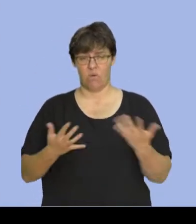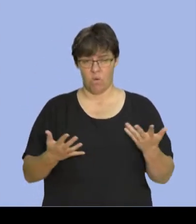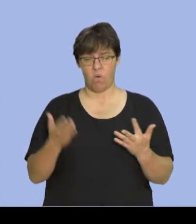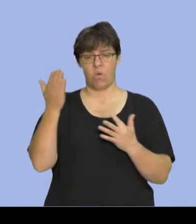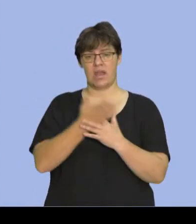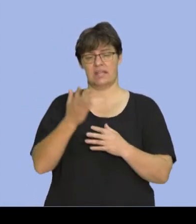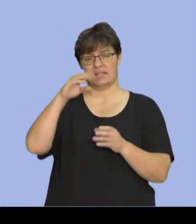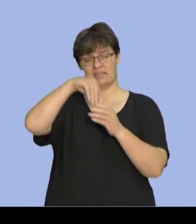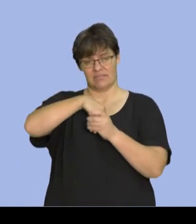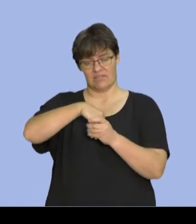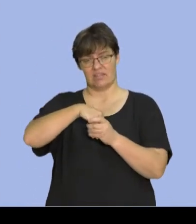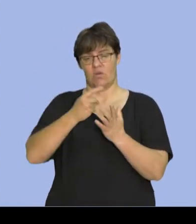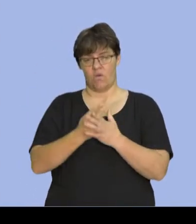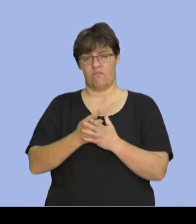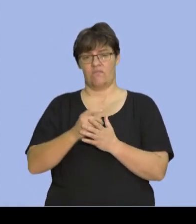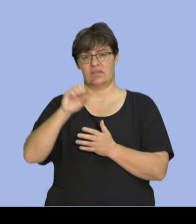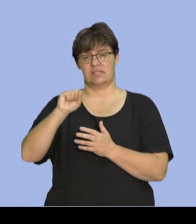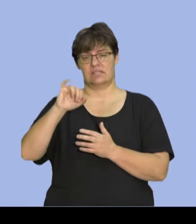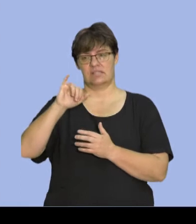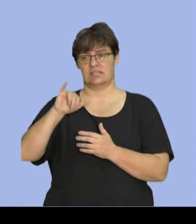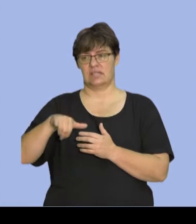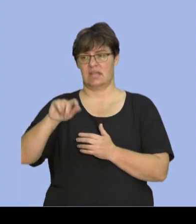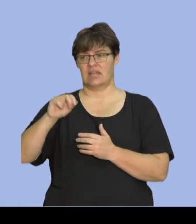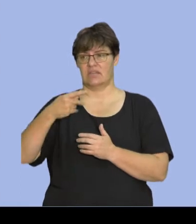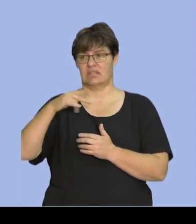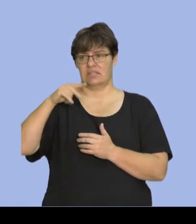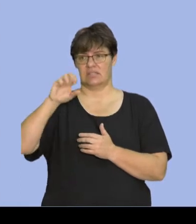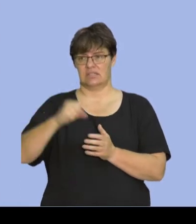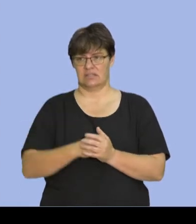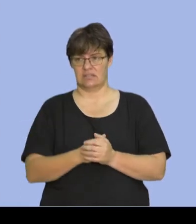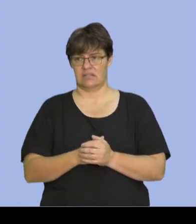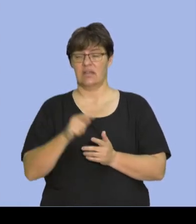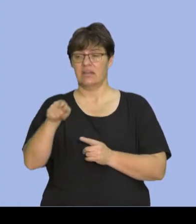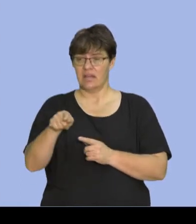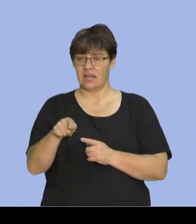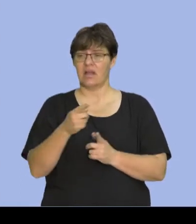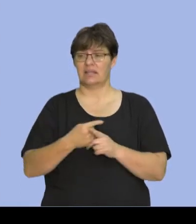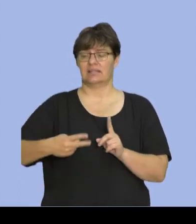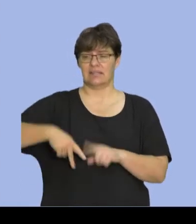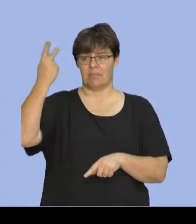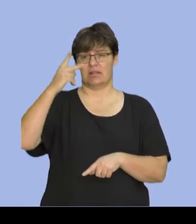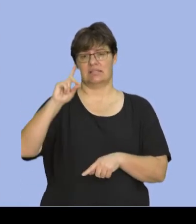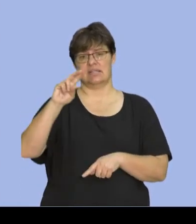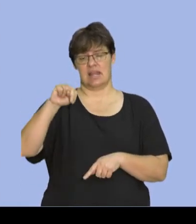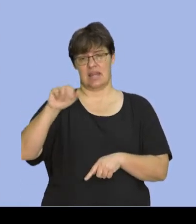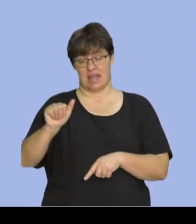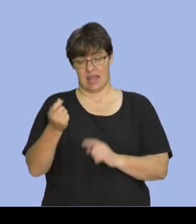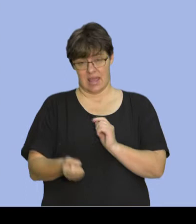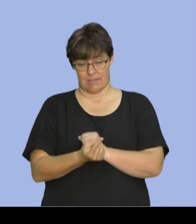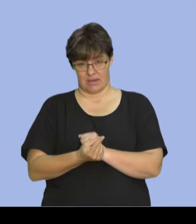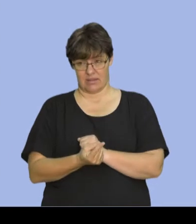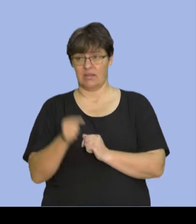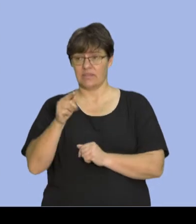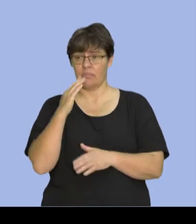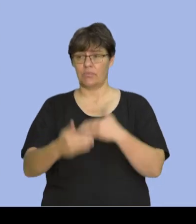of synthesis. This is the phase when the cell synthesizes and doubles its DNA. We refer to that